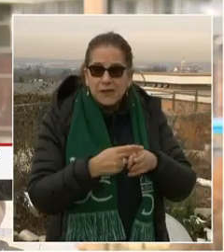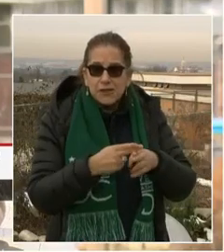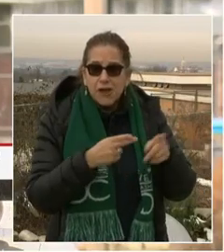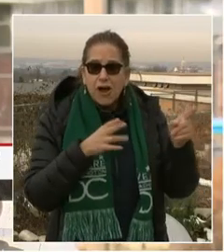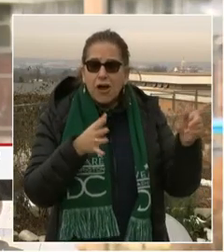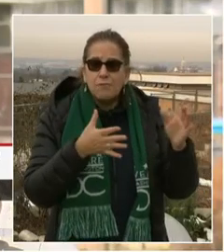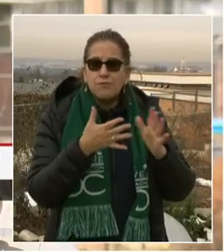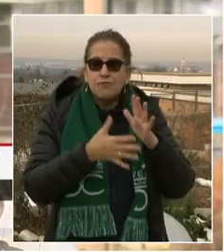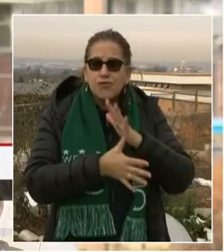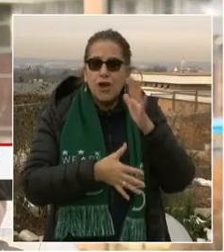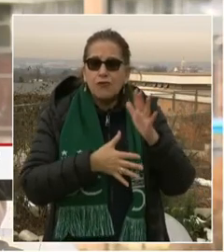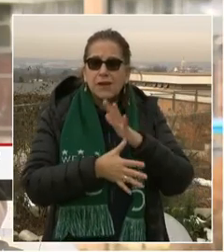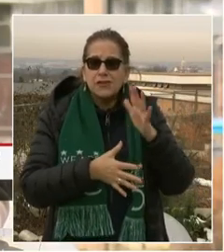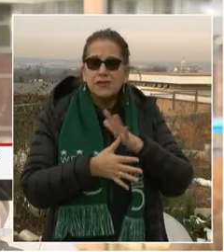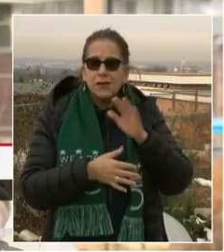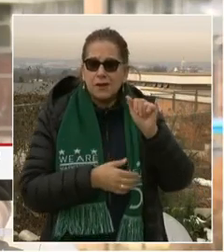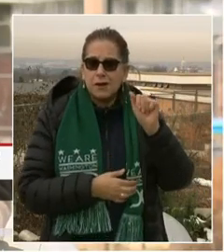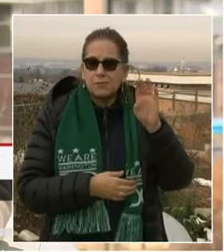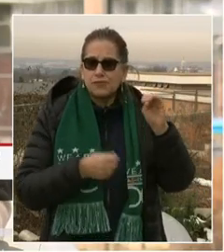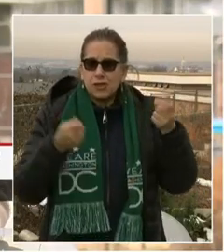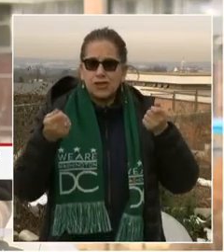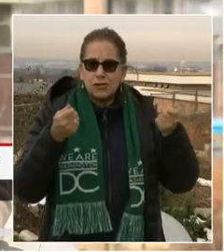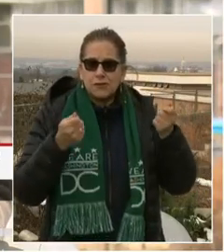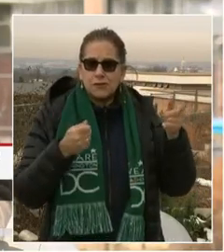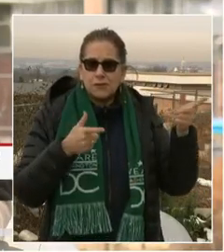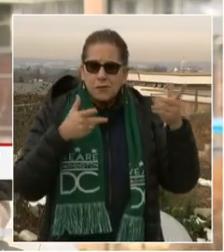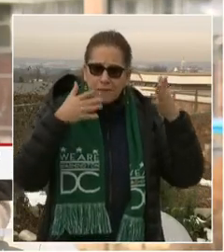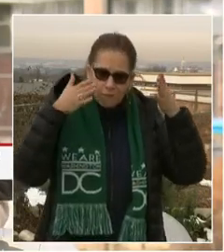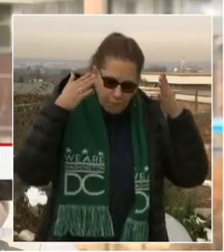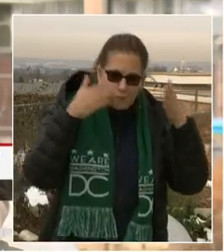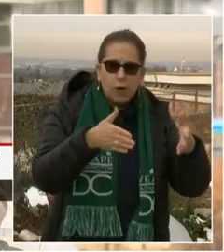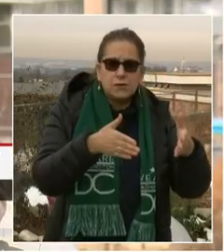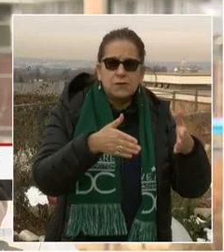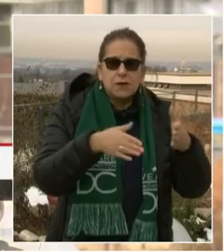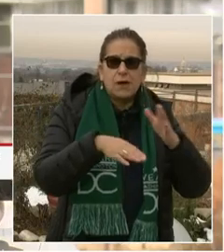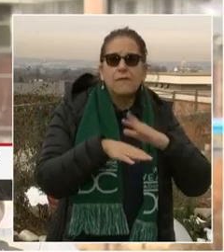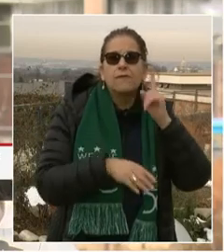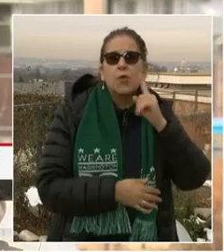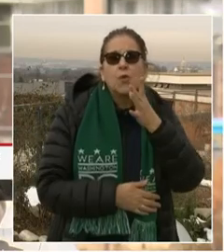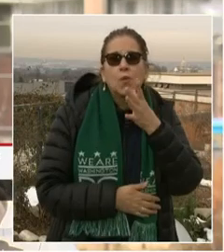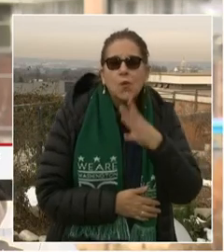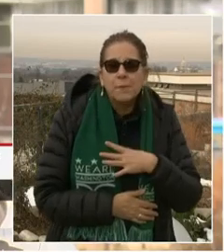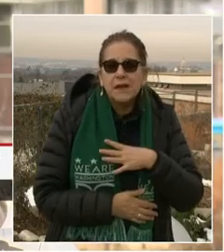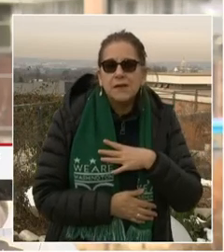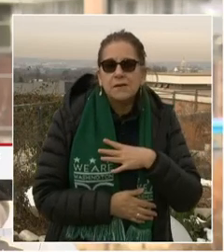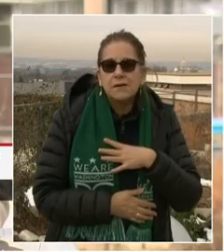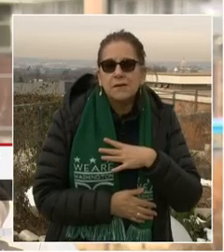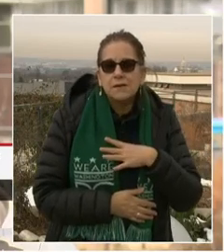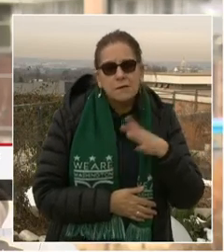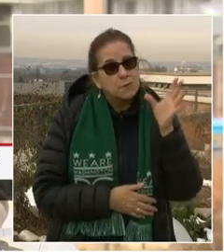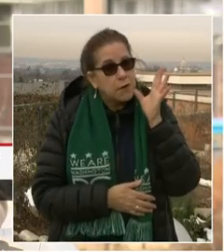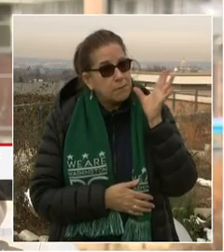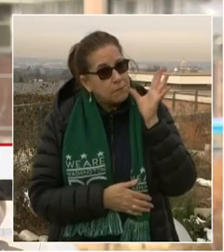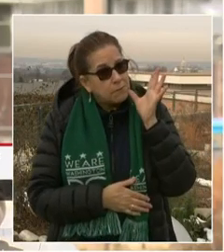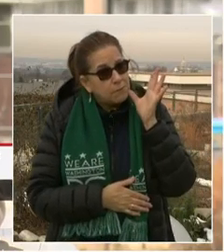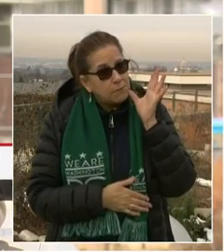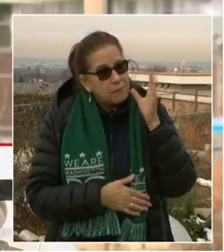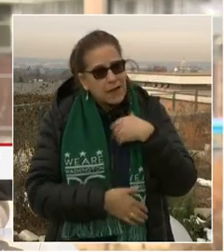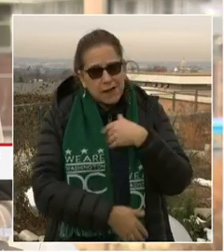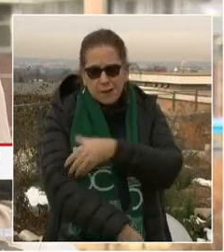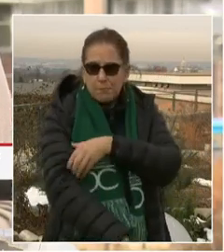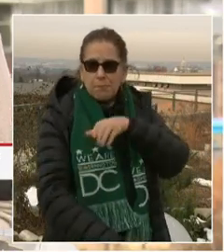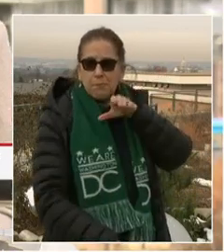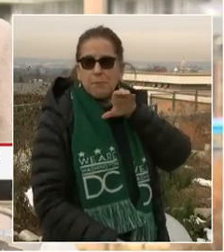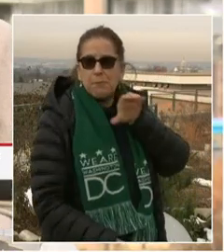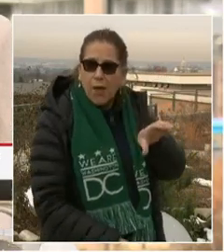to center and prioritize women, because we know when we resource and we empower women, we empower our entire community.